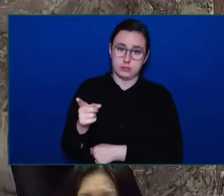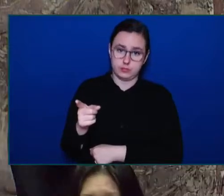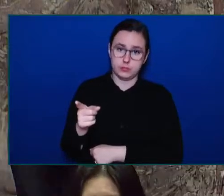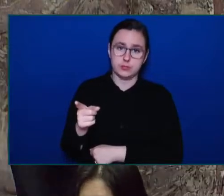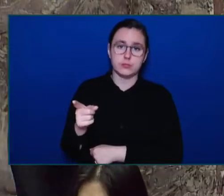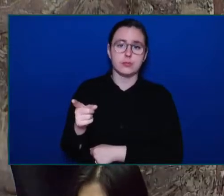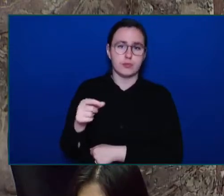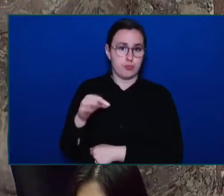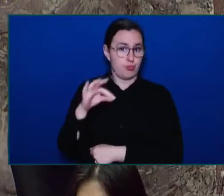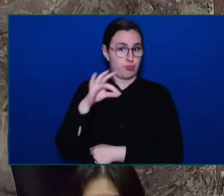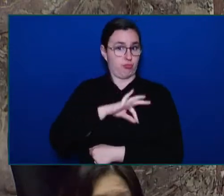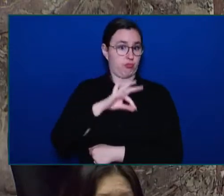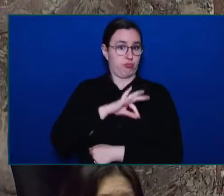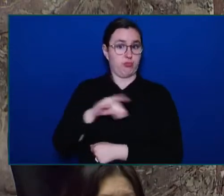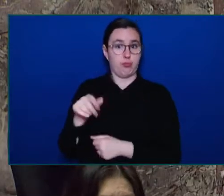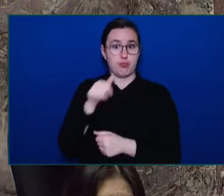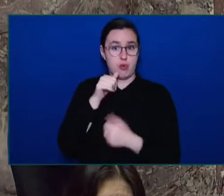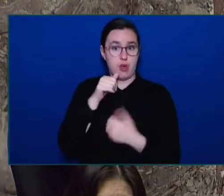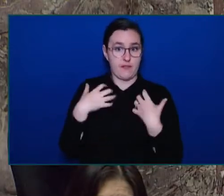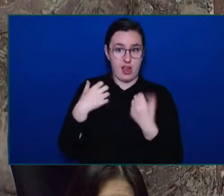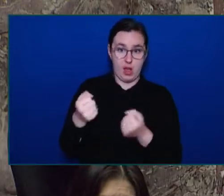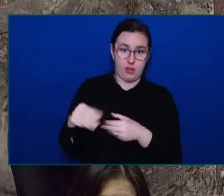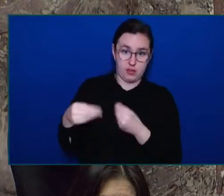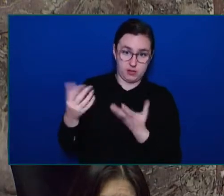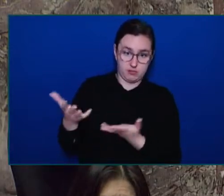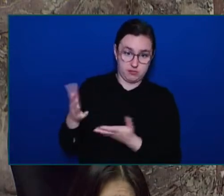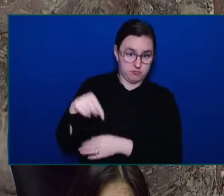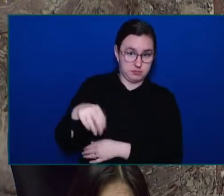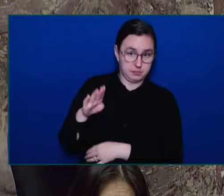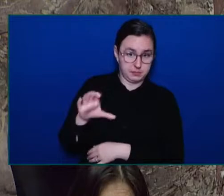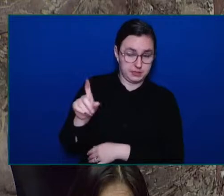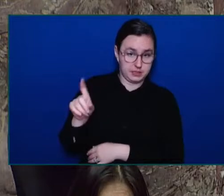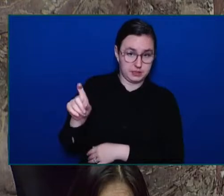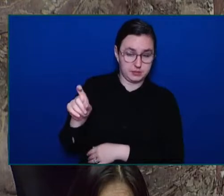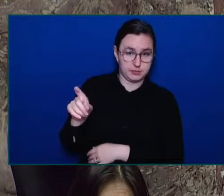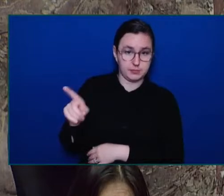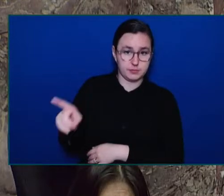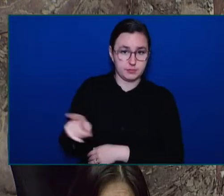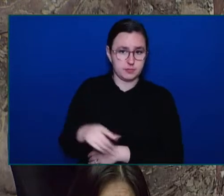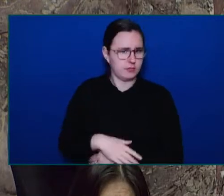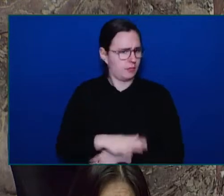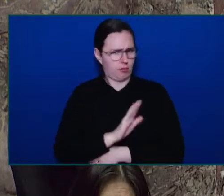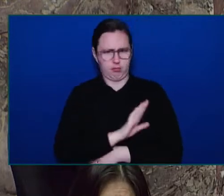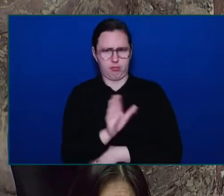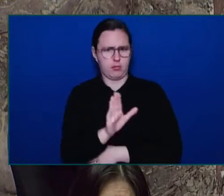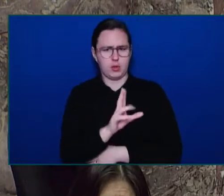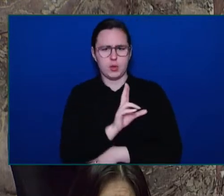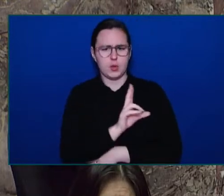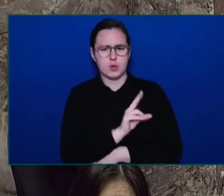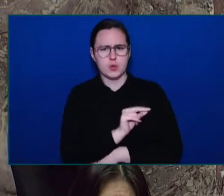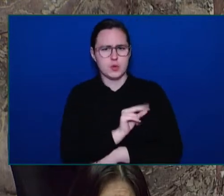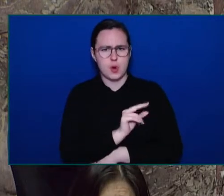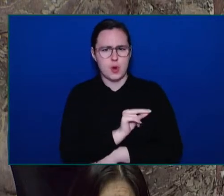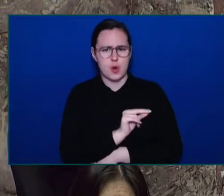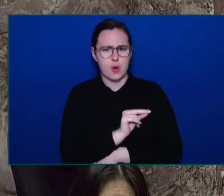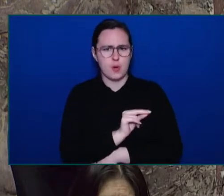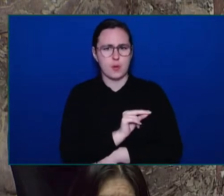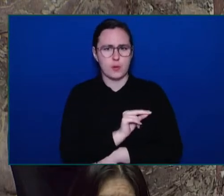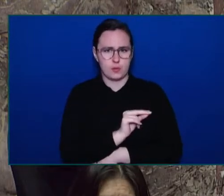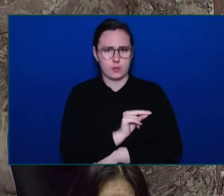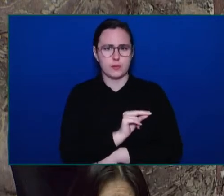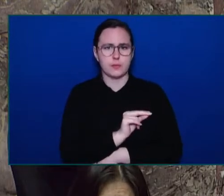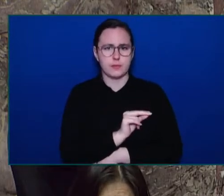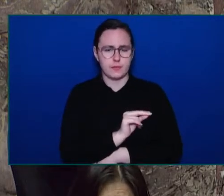is no. And that's why we have Hospital Employees Union members in this House today who have seen what we did